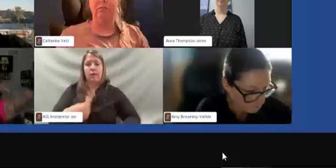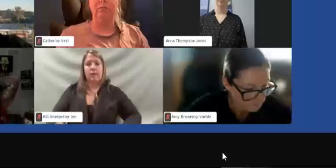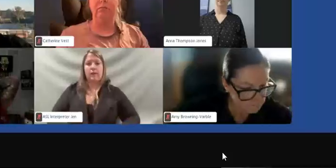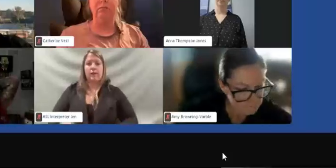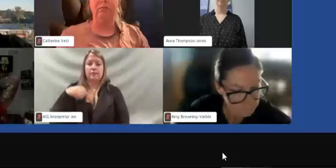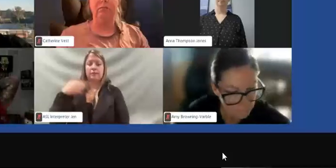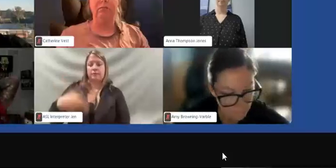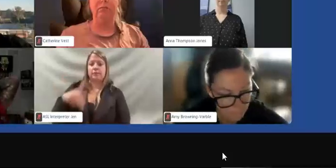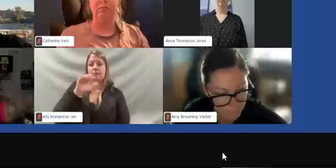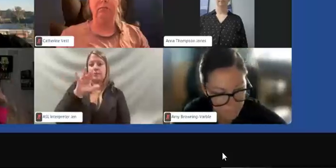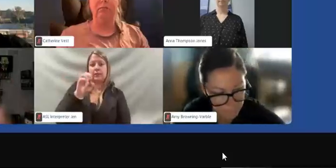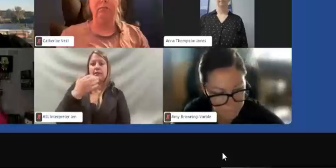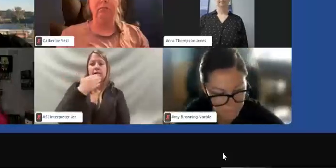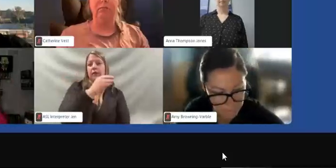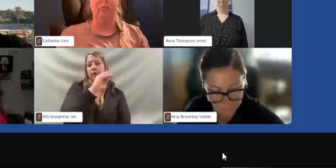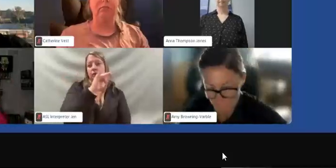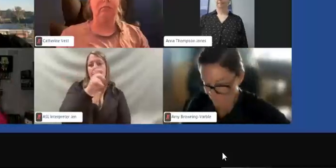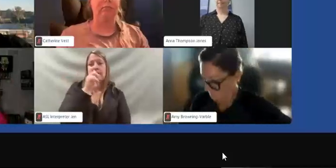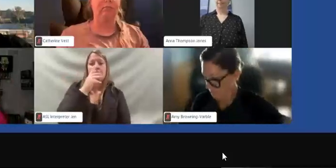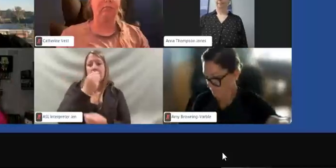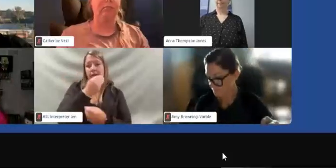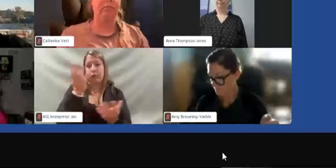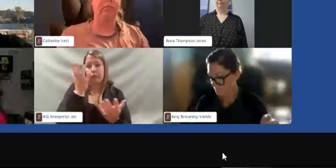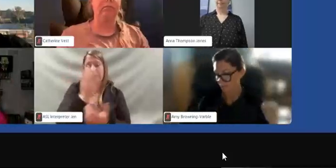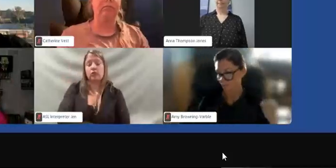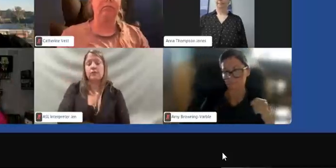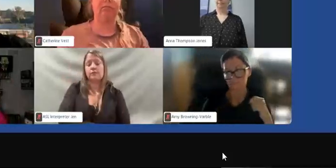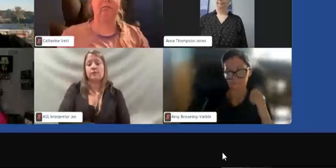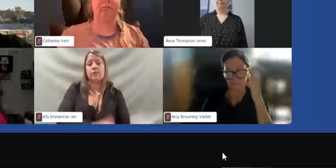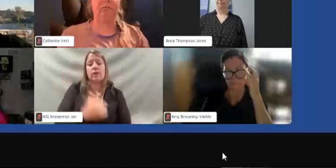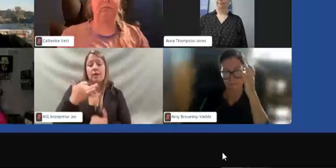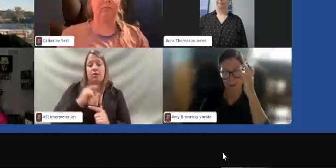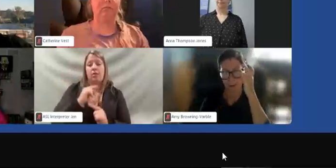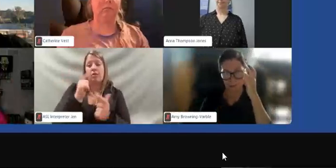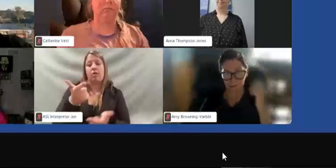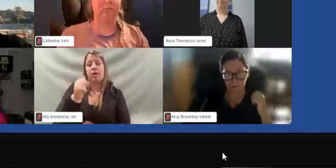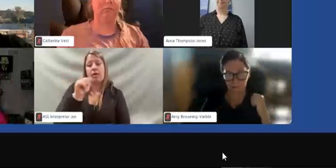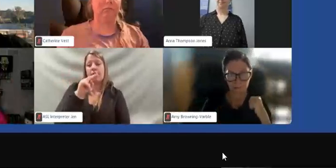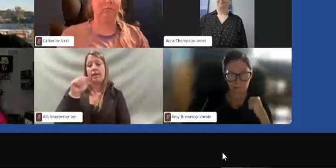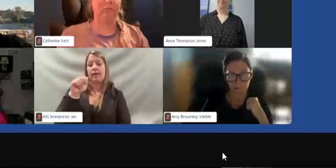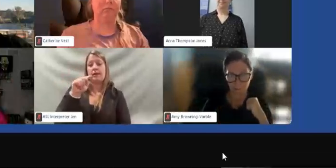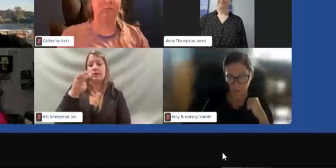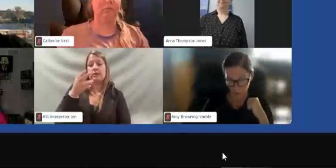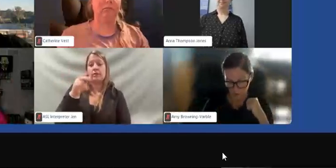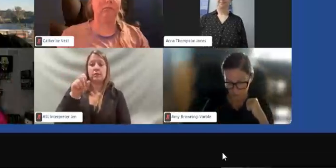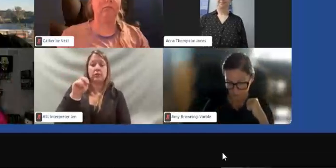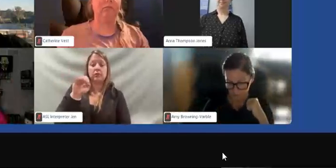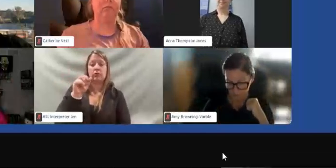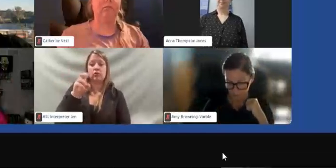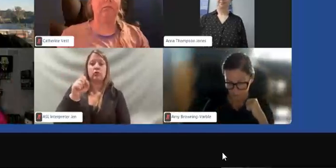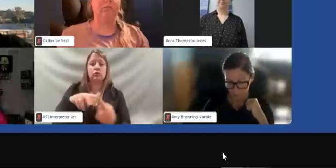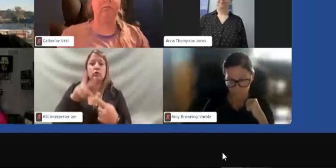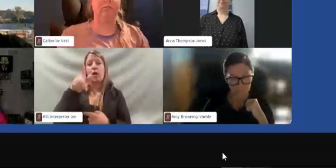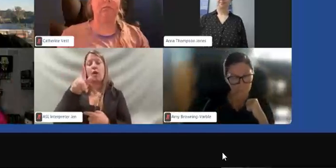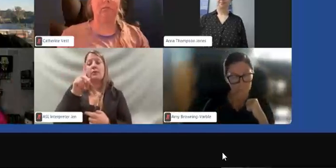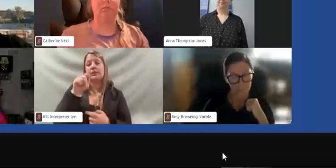This is Casey. Thank you, Mike, for the information. I'll now turn it over to Anna Thompson-Jones to give us an update on our